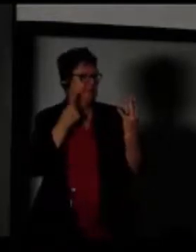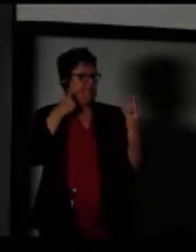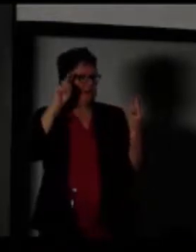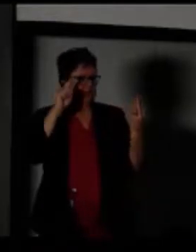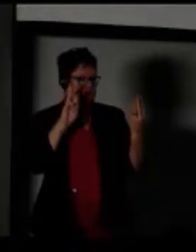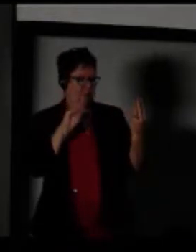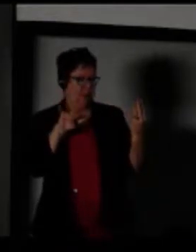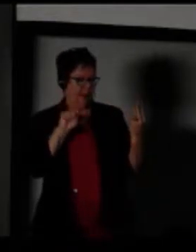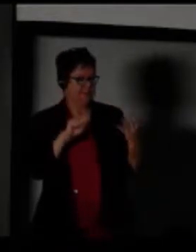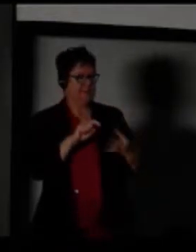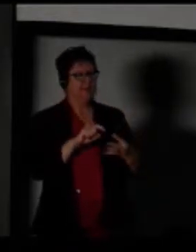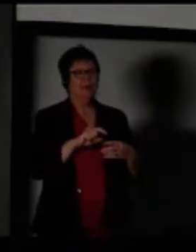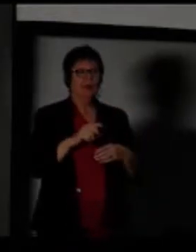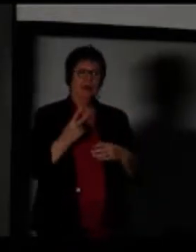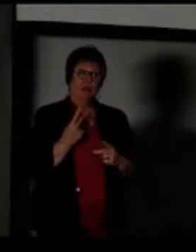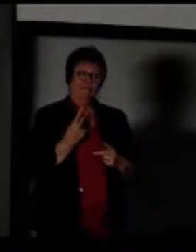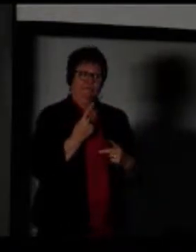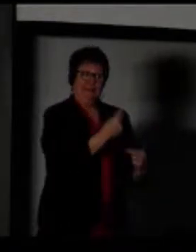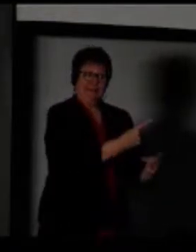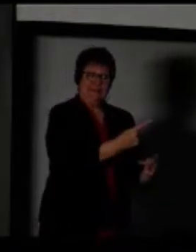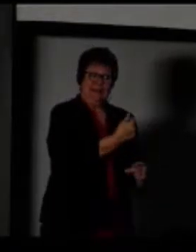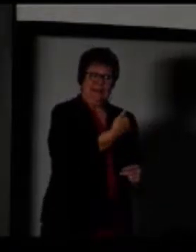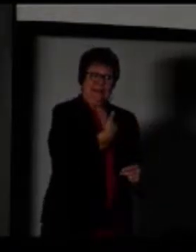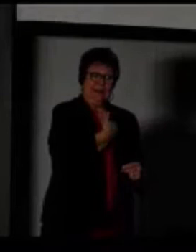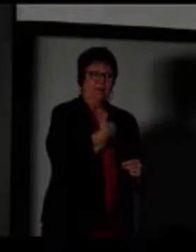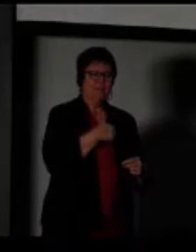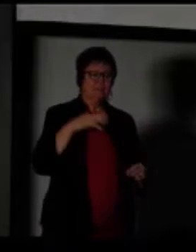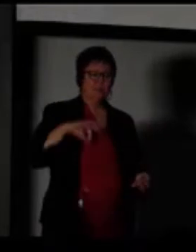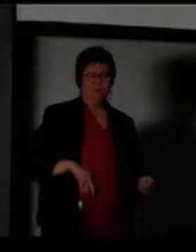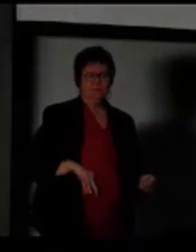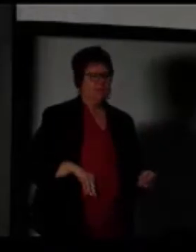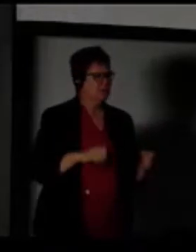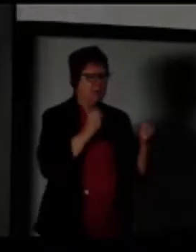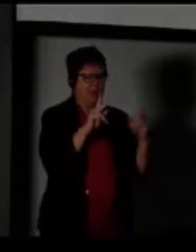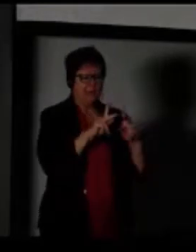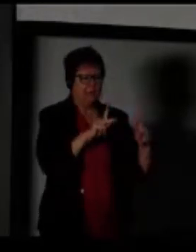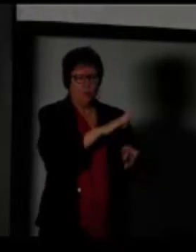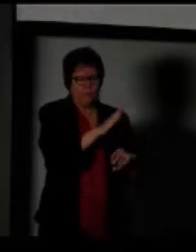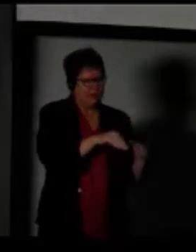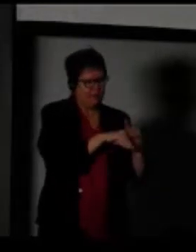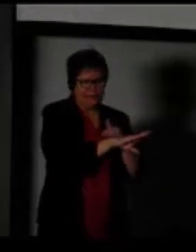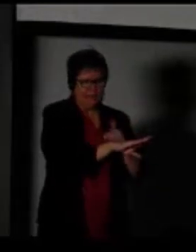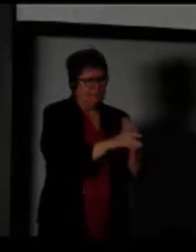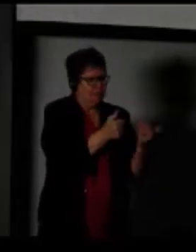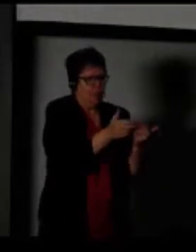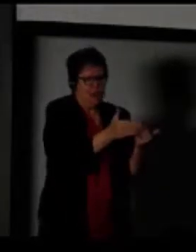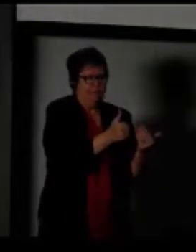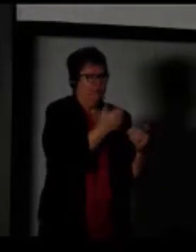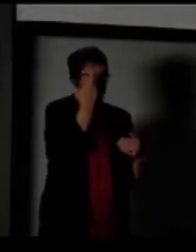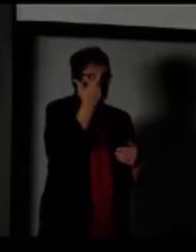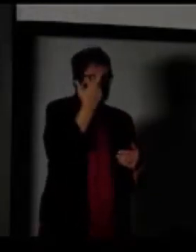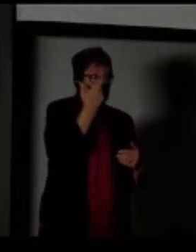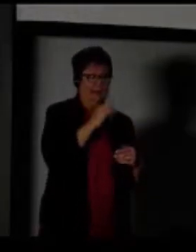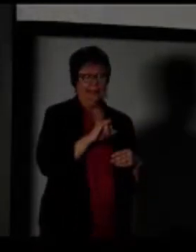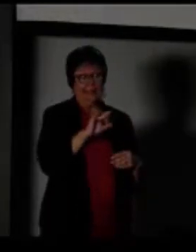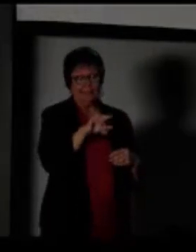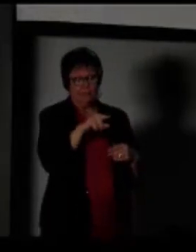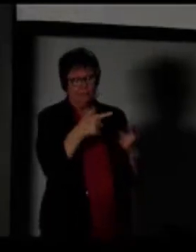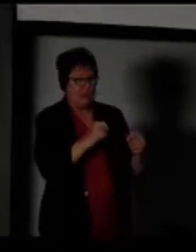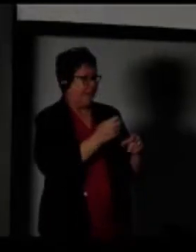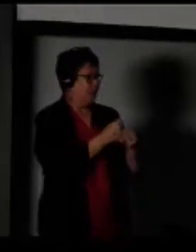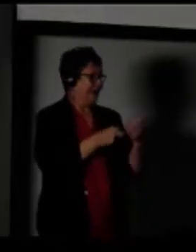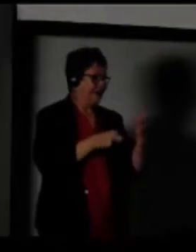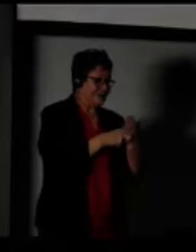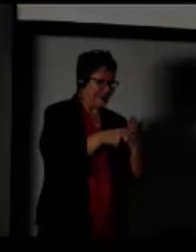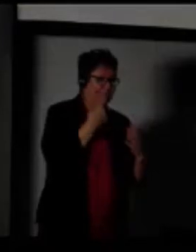visiting the museum is a privilege. Many people will never get to the museum for one reason or another, and if you've tried to get a pass for a